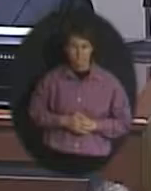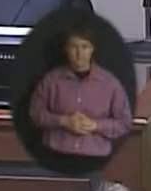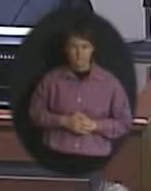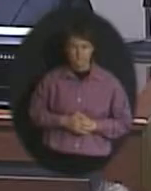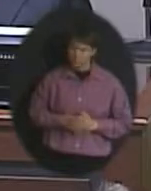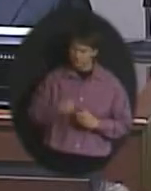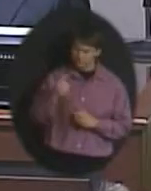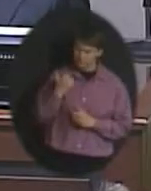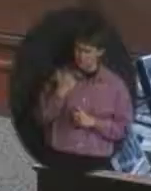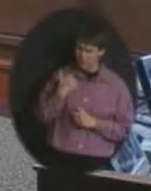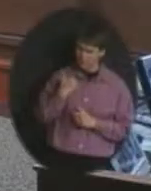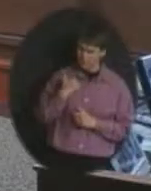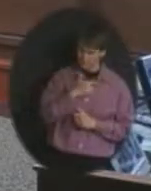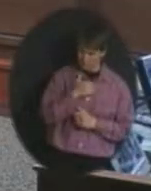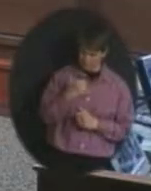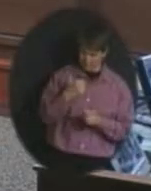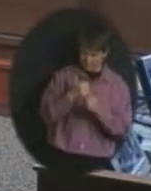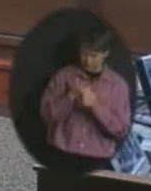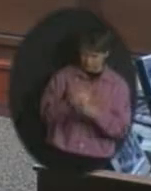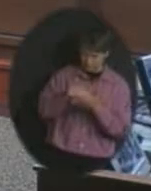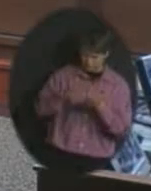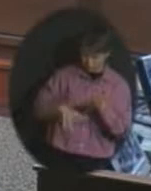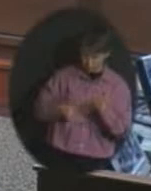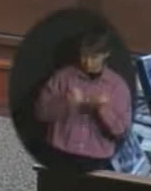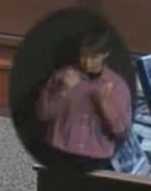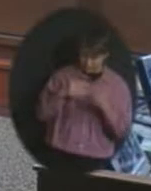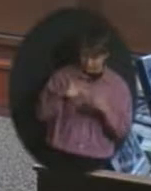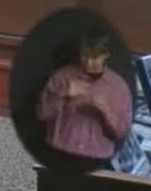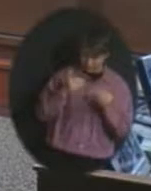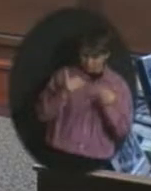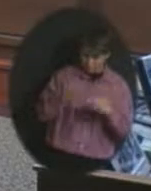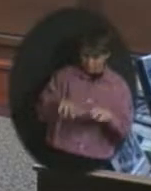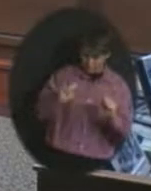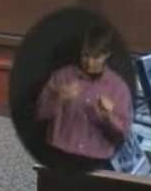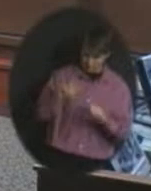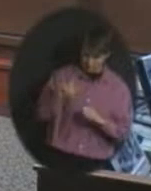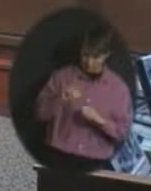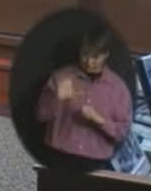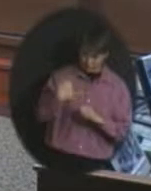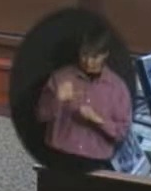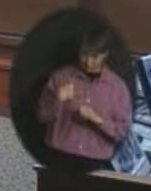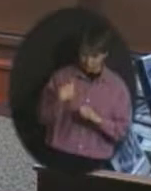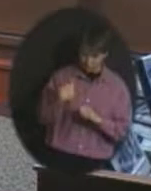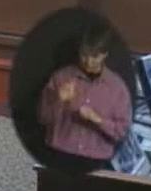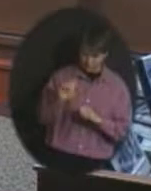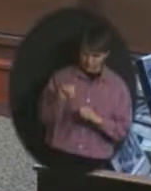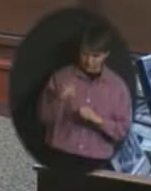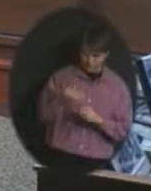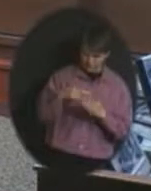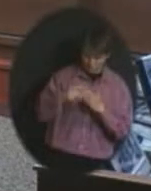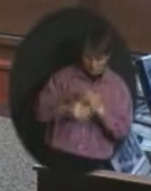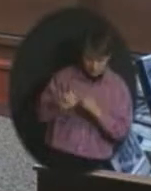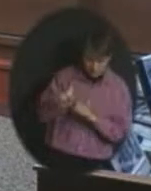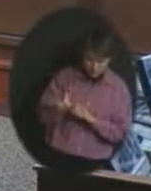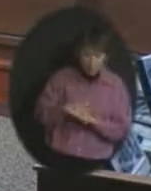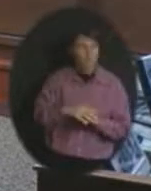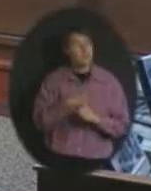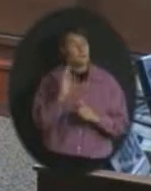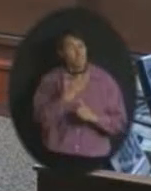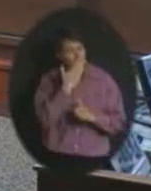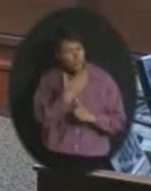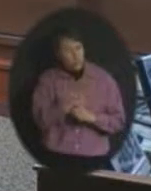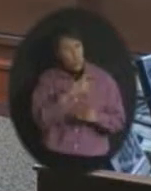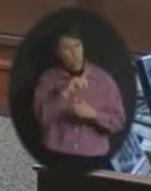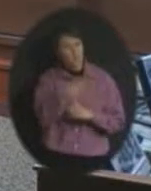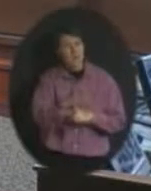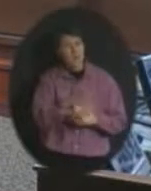Do we track these students? Do a lot of them go on to take 21st century programs in STEM? You know, that's been a good